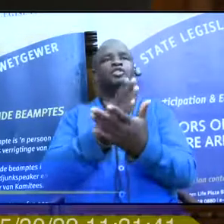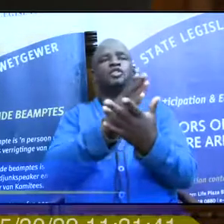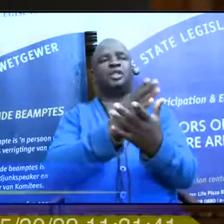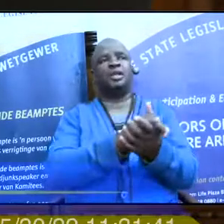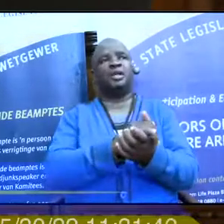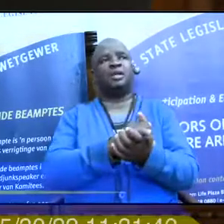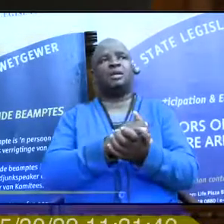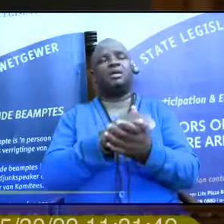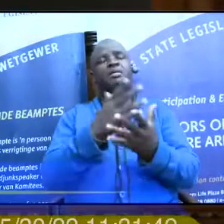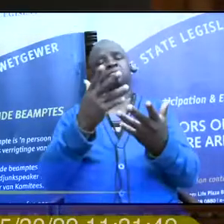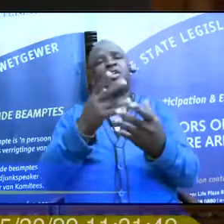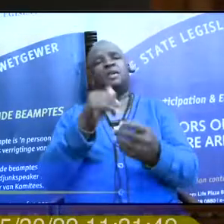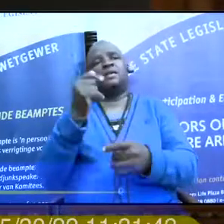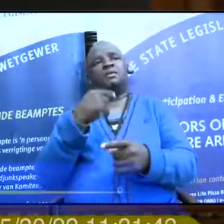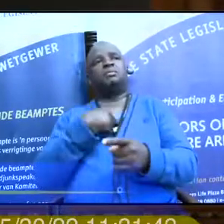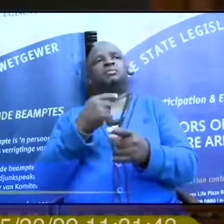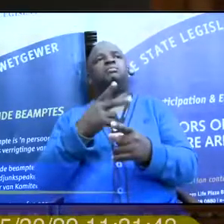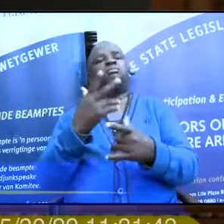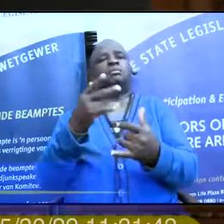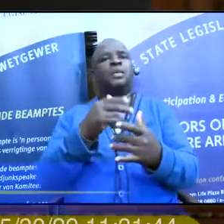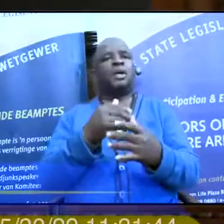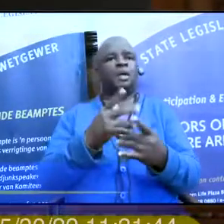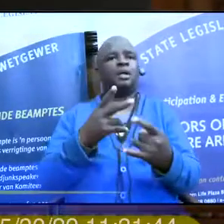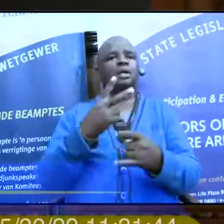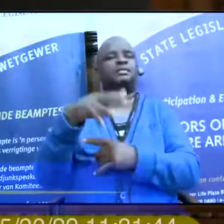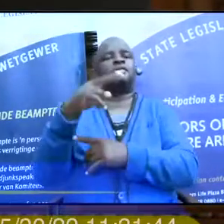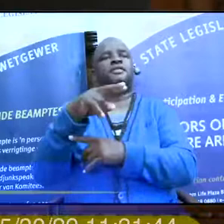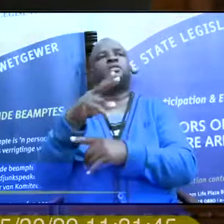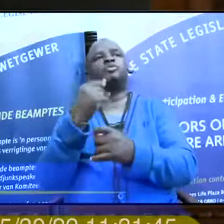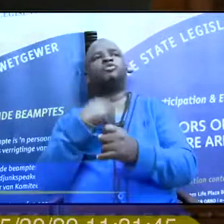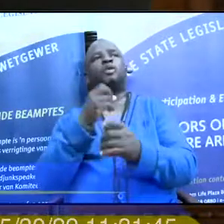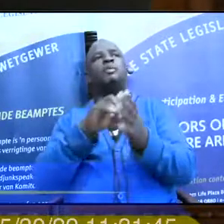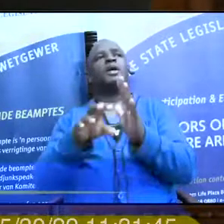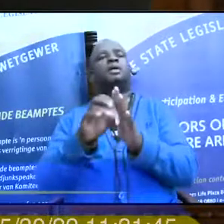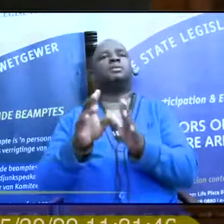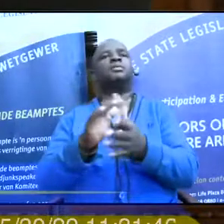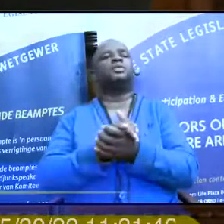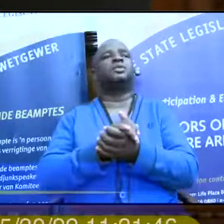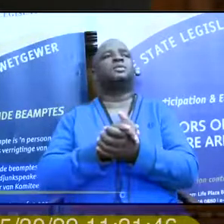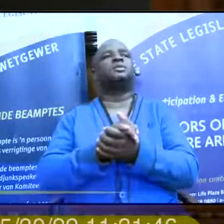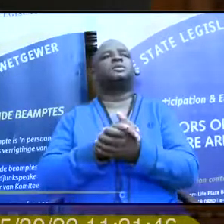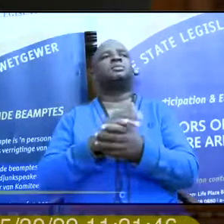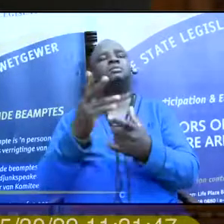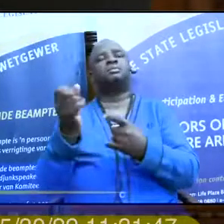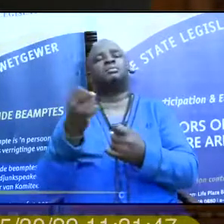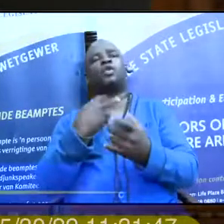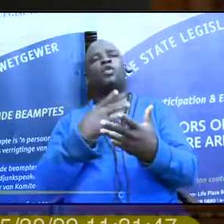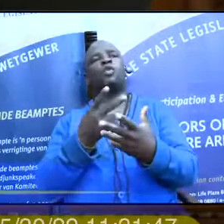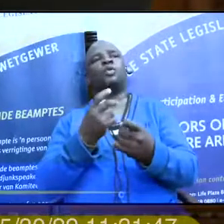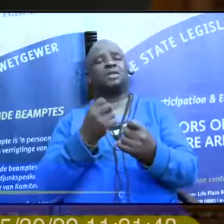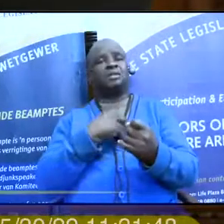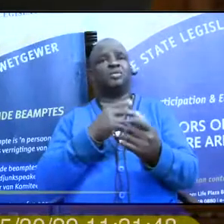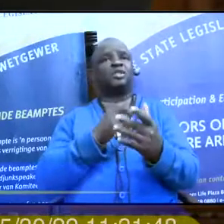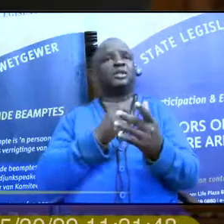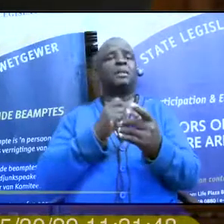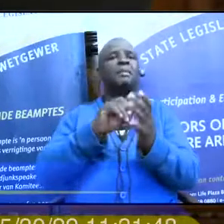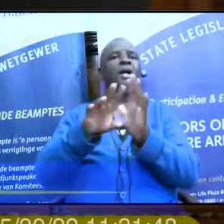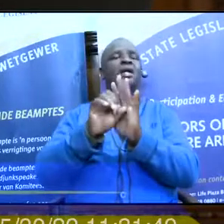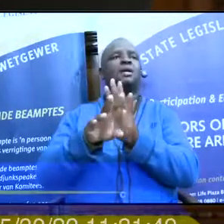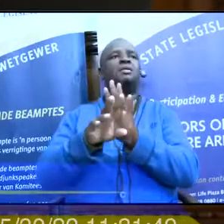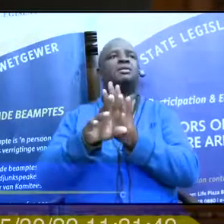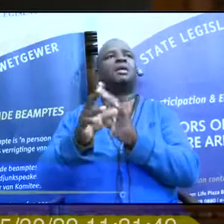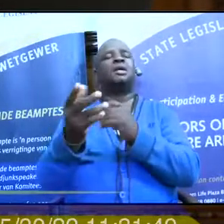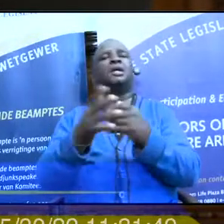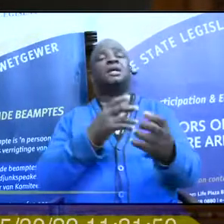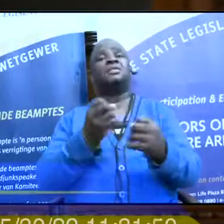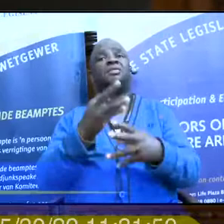go out to markets and we call for leases or we go out to market and we call for sale or if there is a public private type of